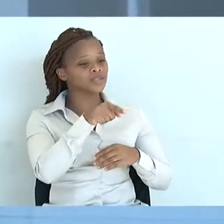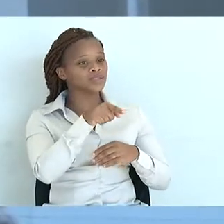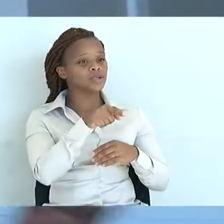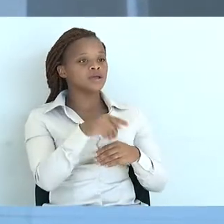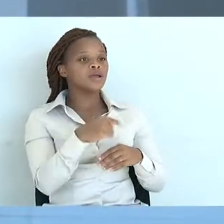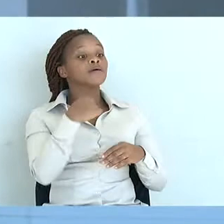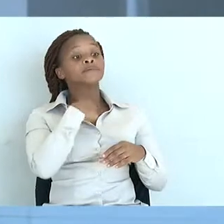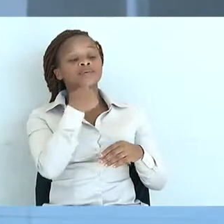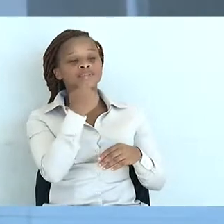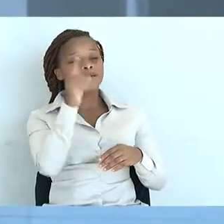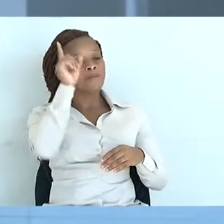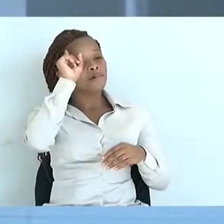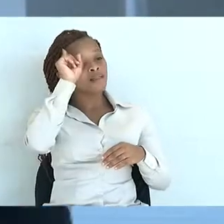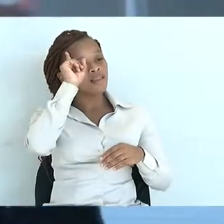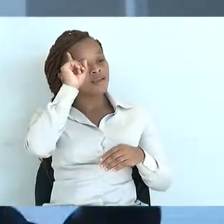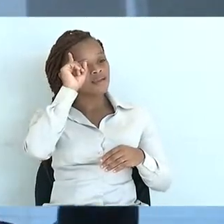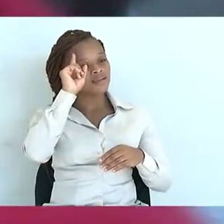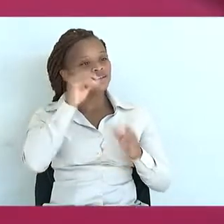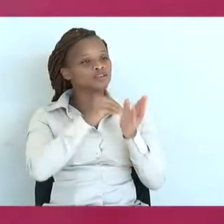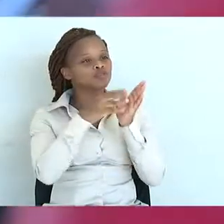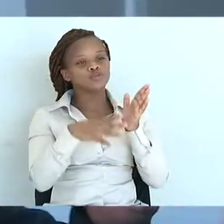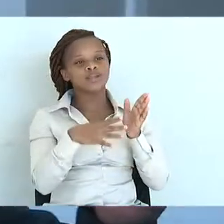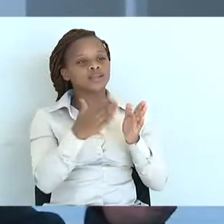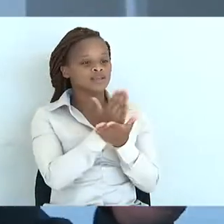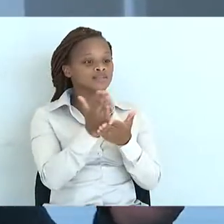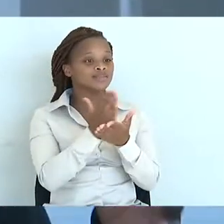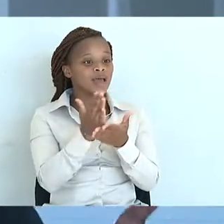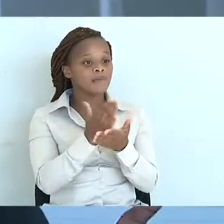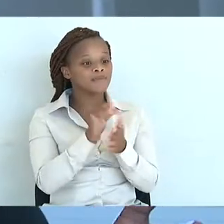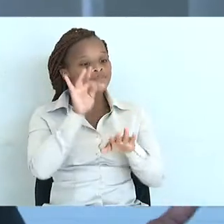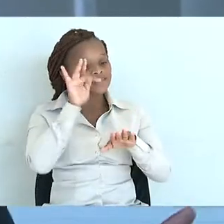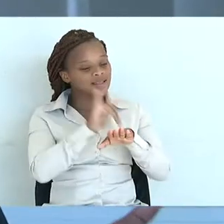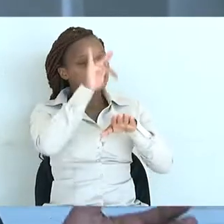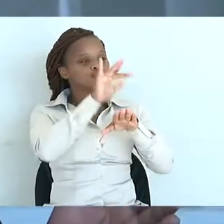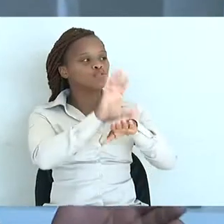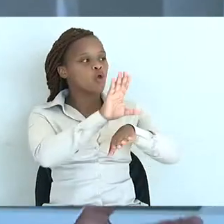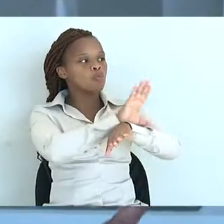level or never at all. But if you look,